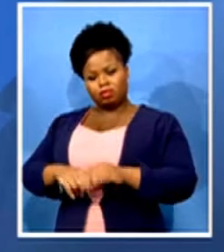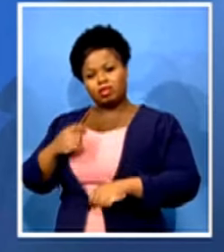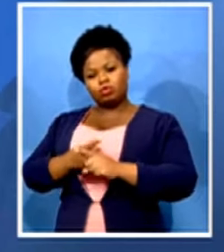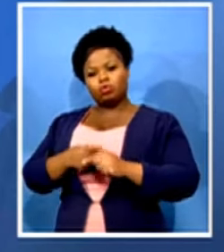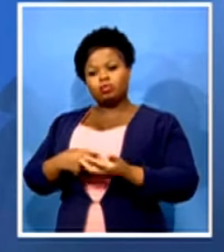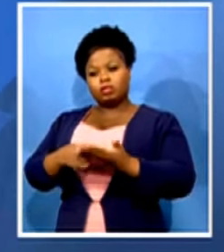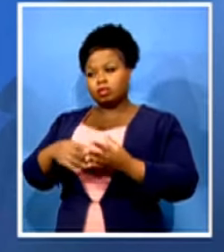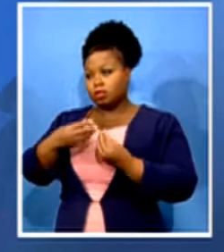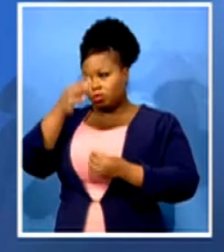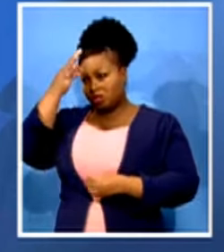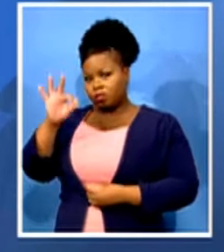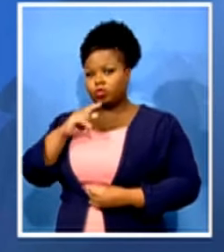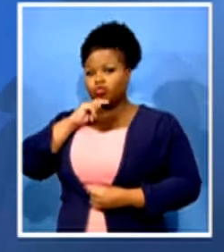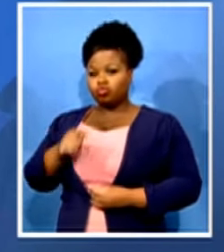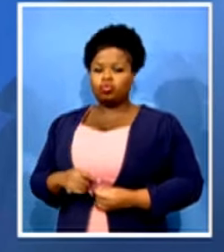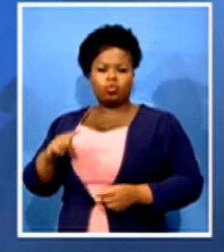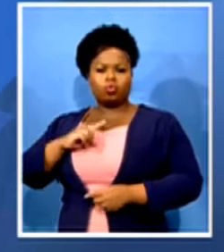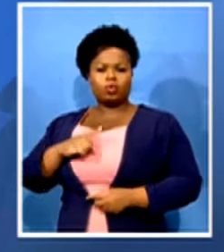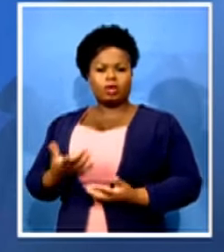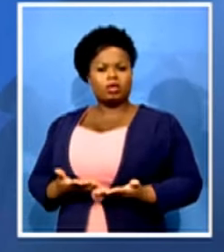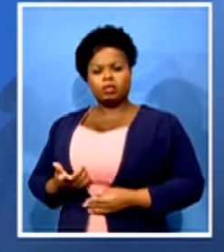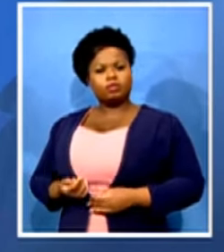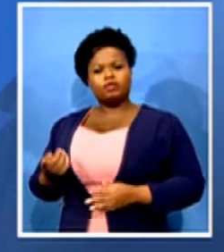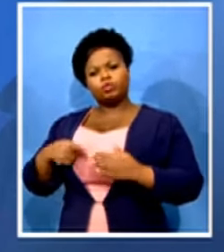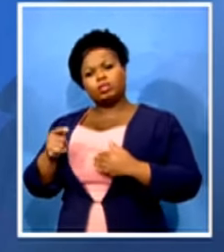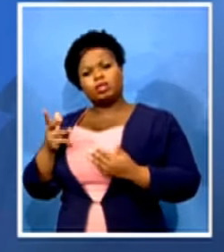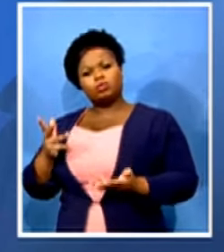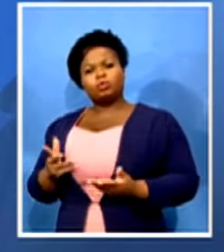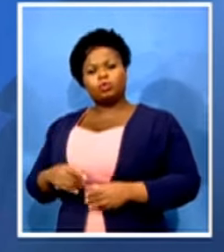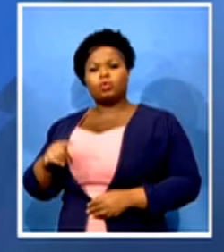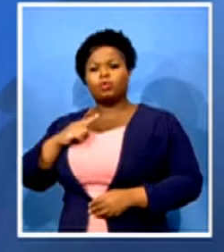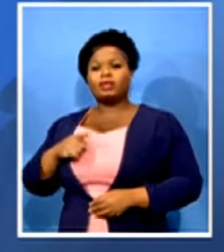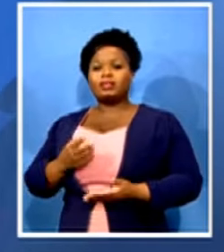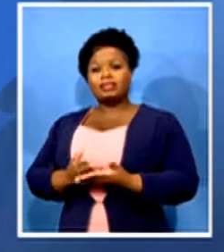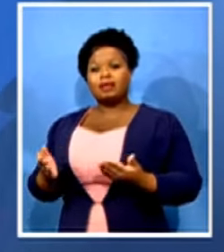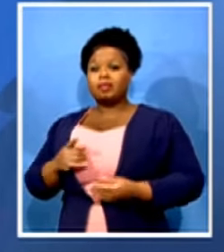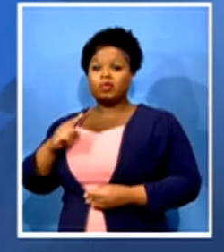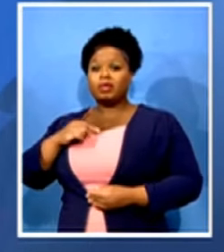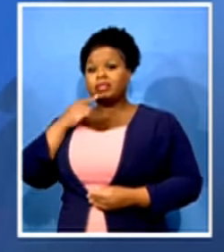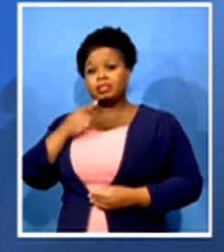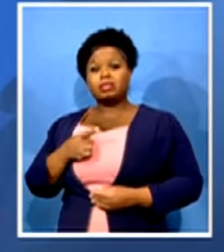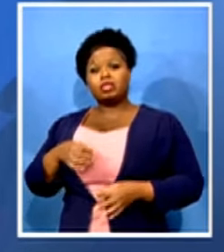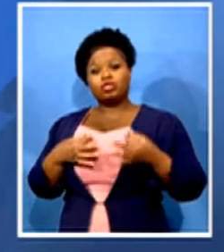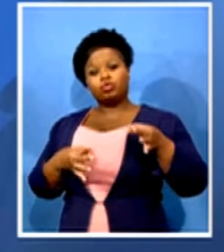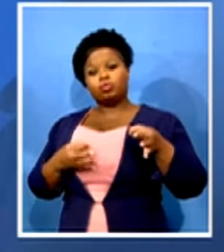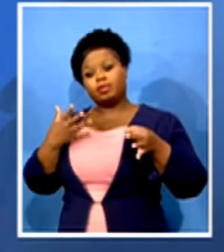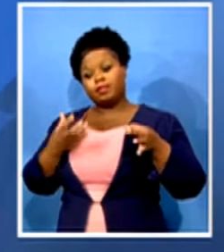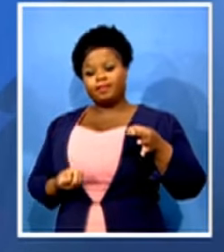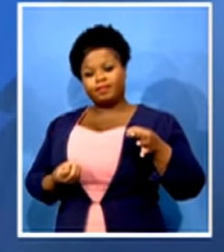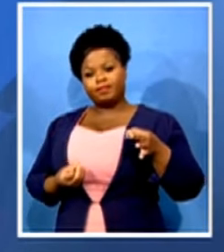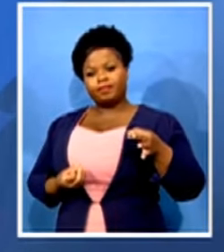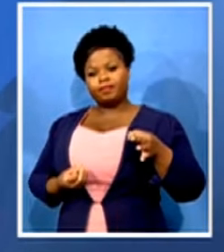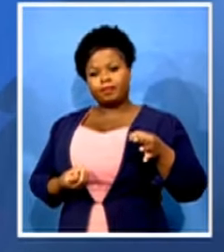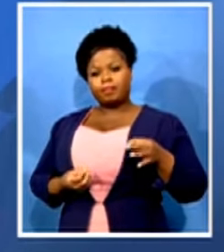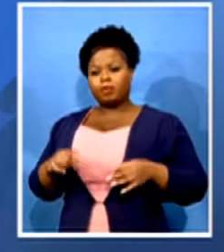of their statistics, as well as documents that they claim to present in view of what is important for us as the restaurant